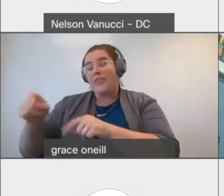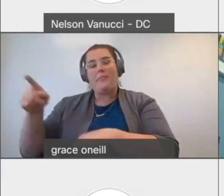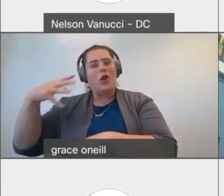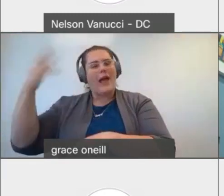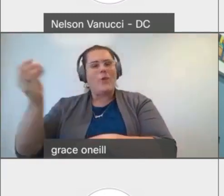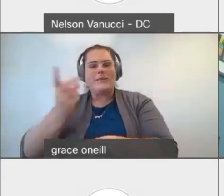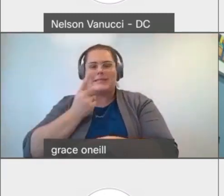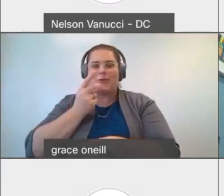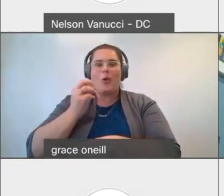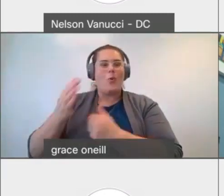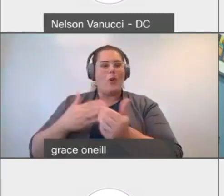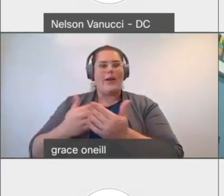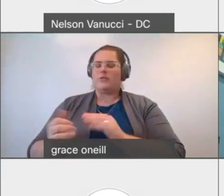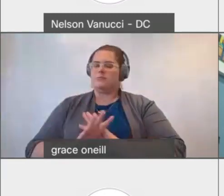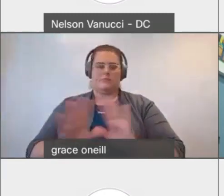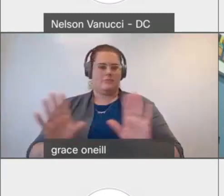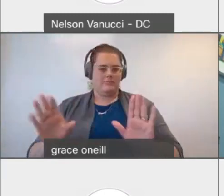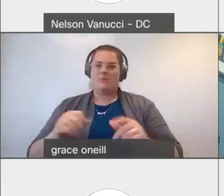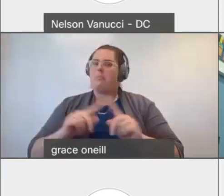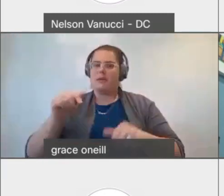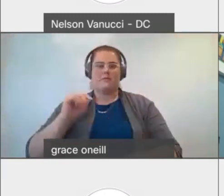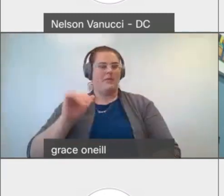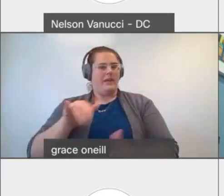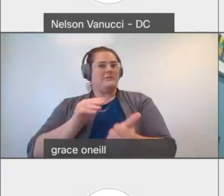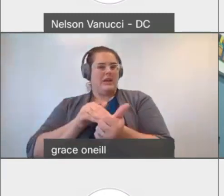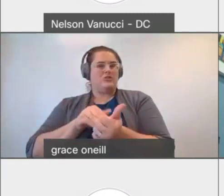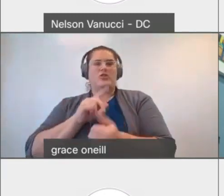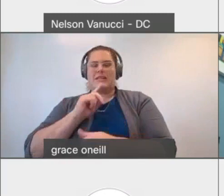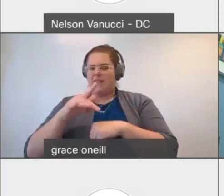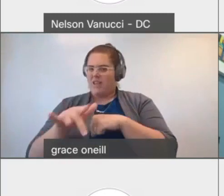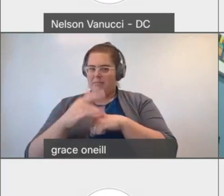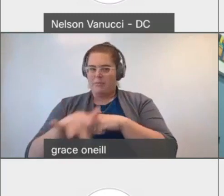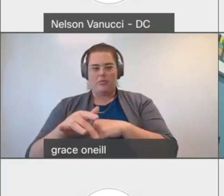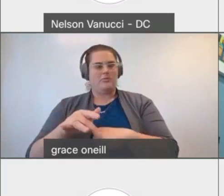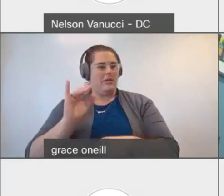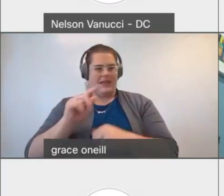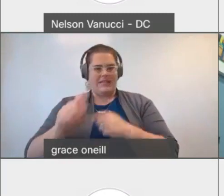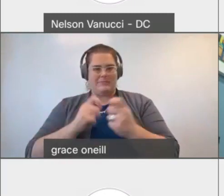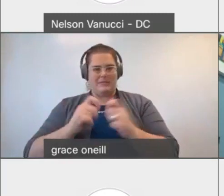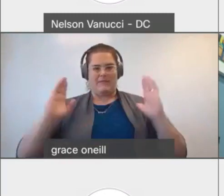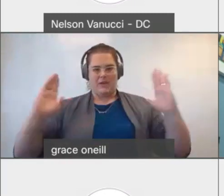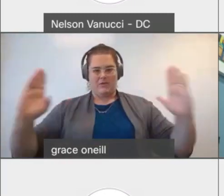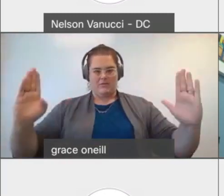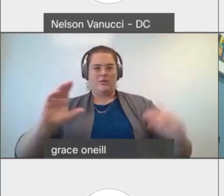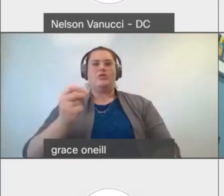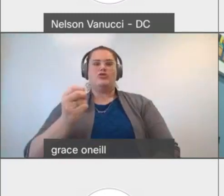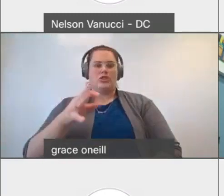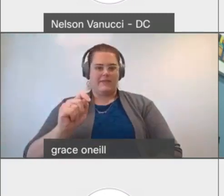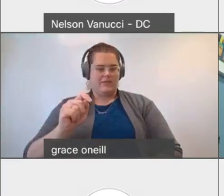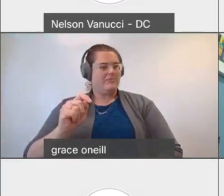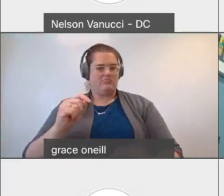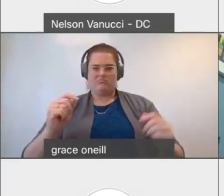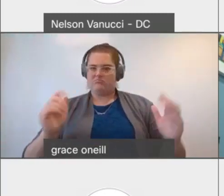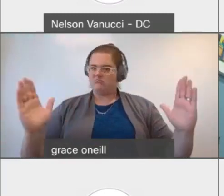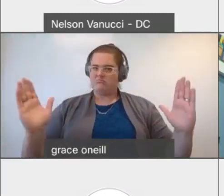secure location, and this is their primary responsibility for whatever shift time is. And again, we operated